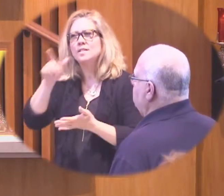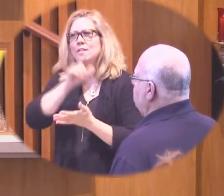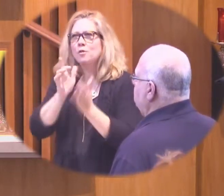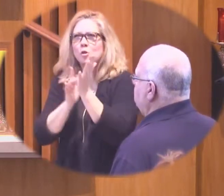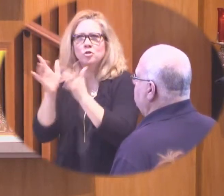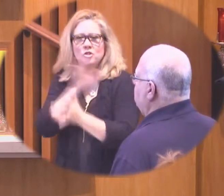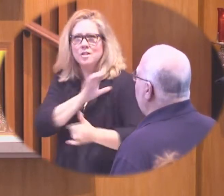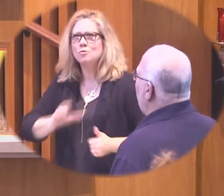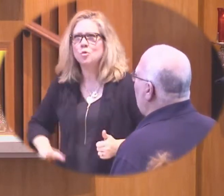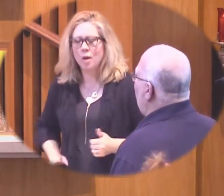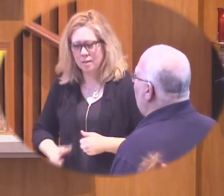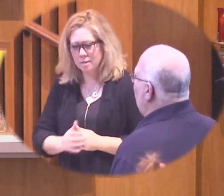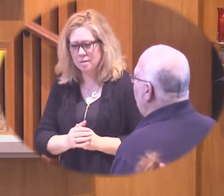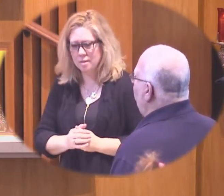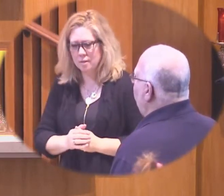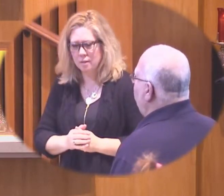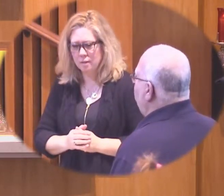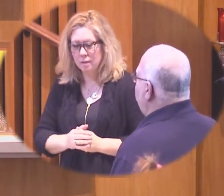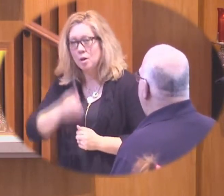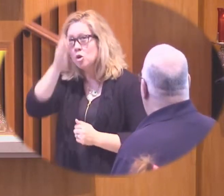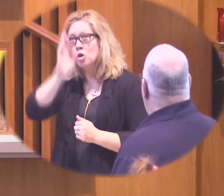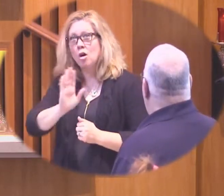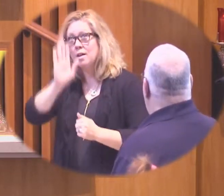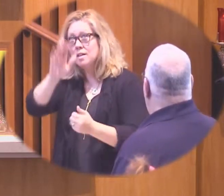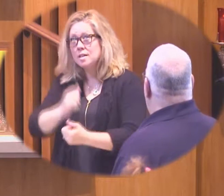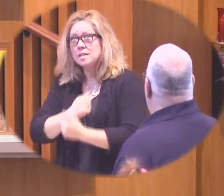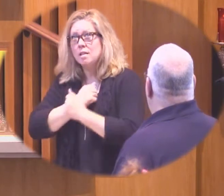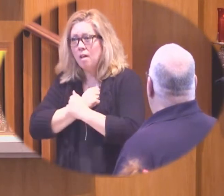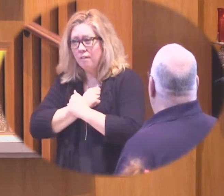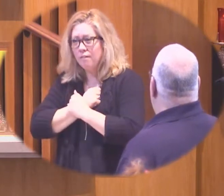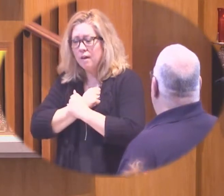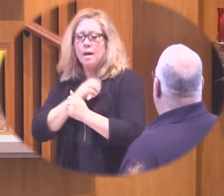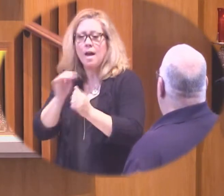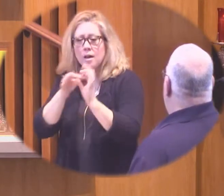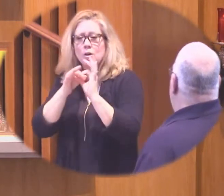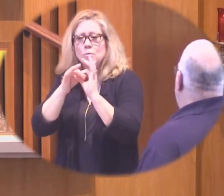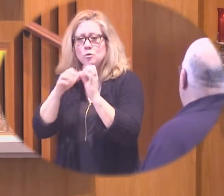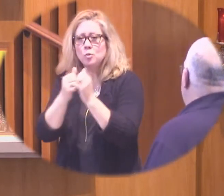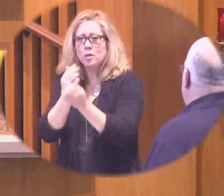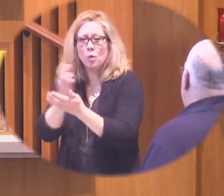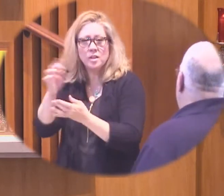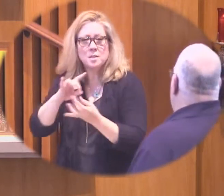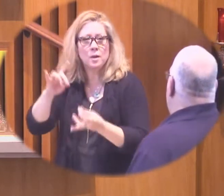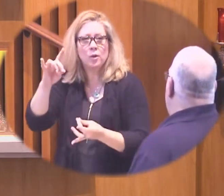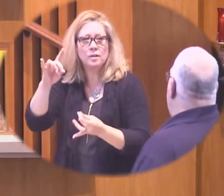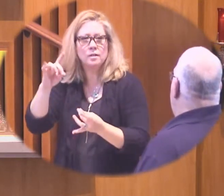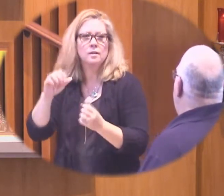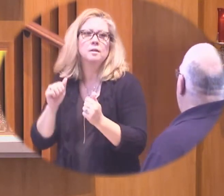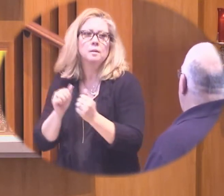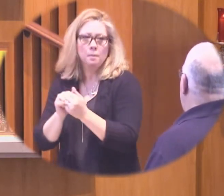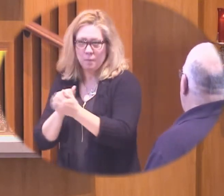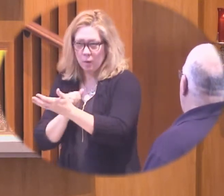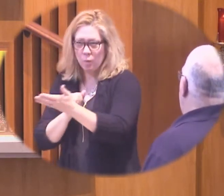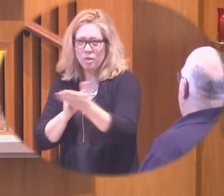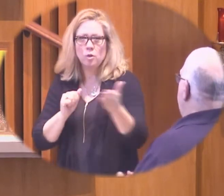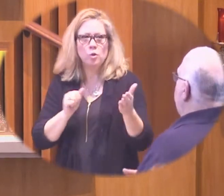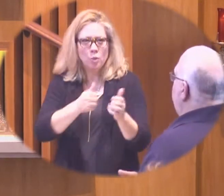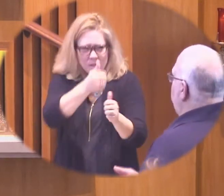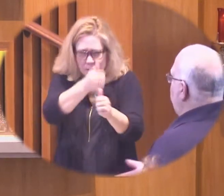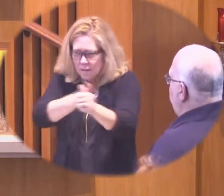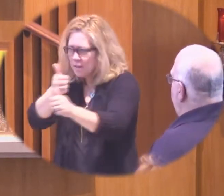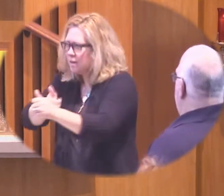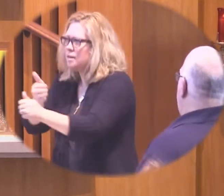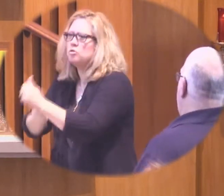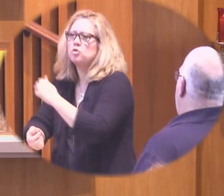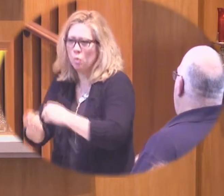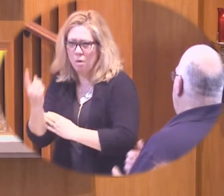Lord Jesus Christ, the love of God, and the communion of the Holy Spirit be with each and